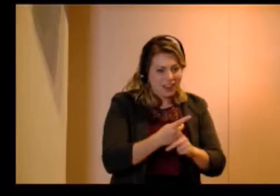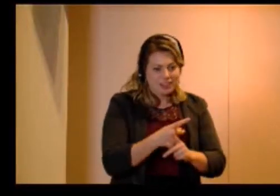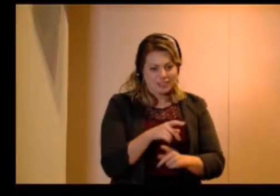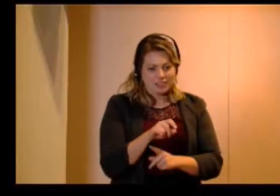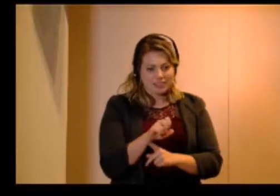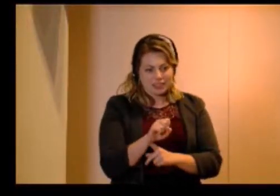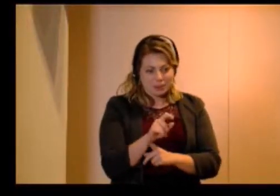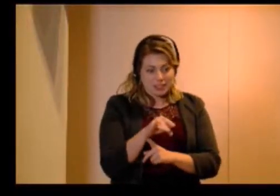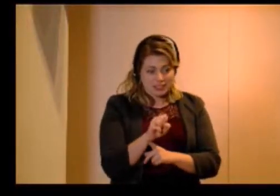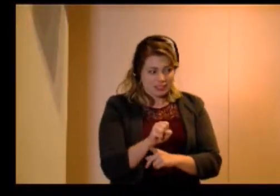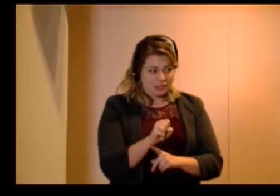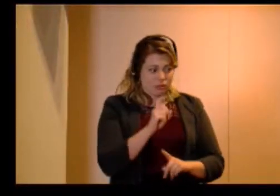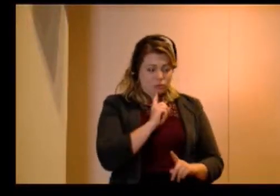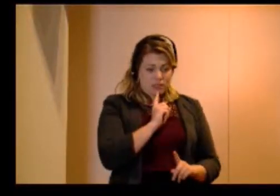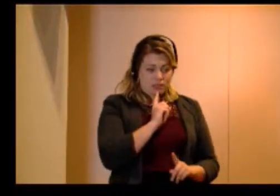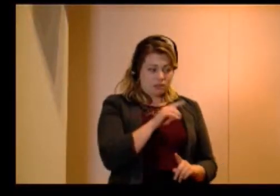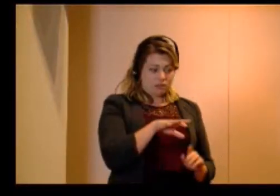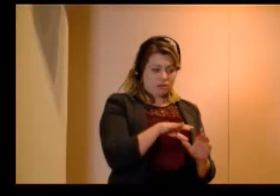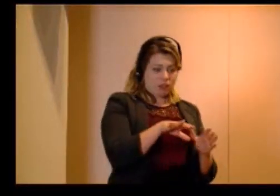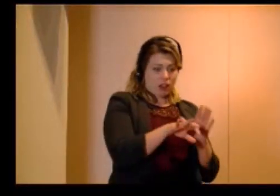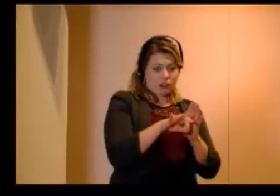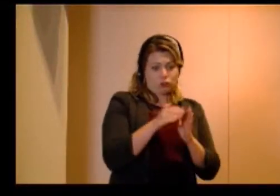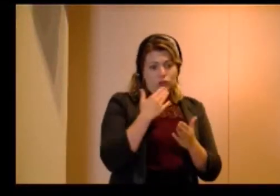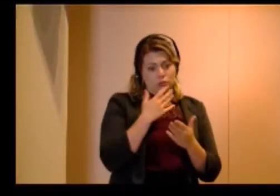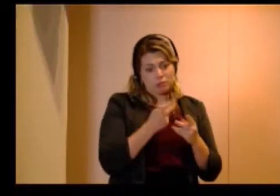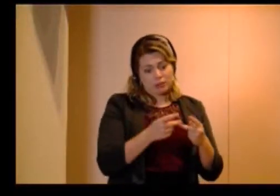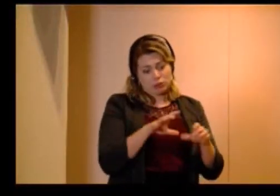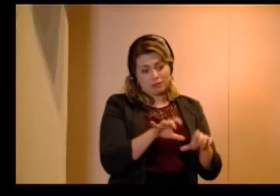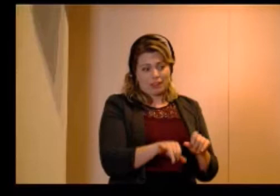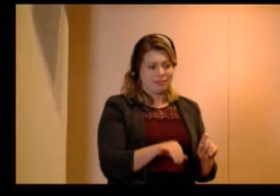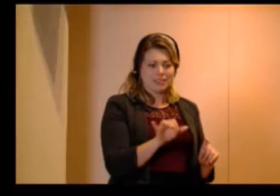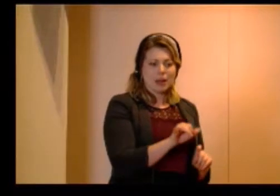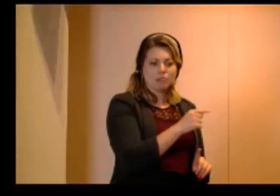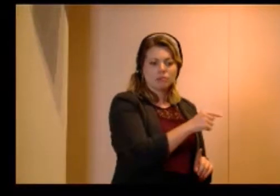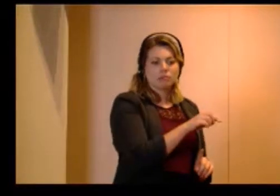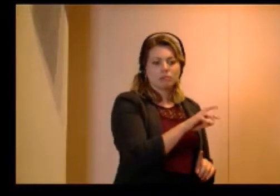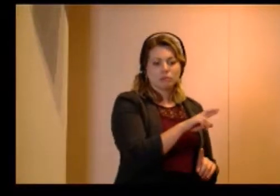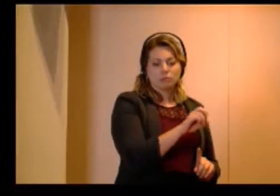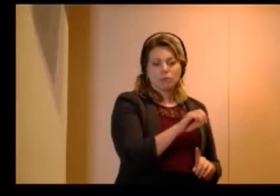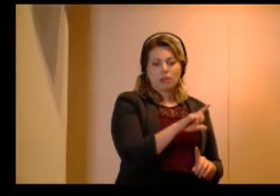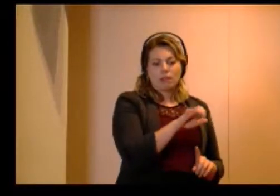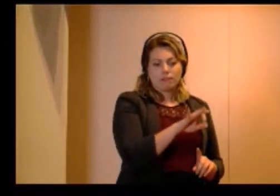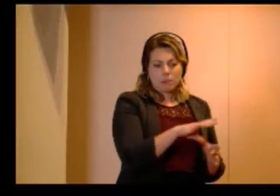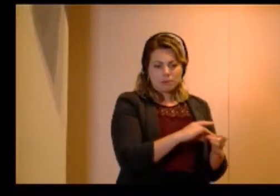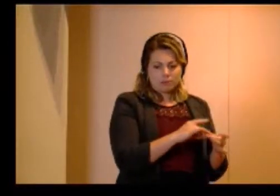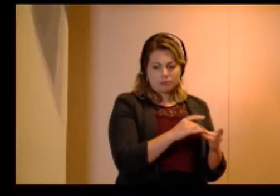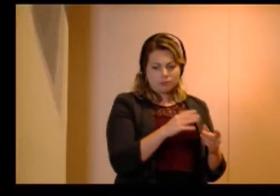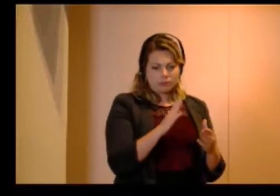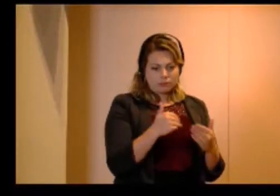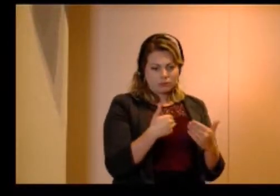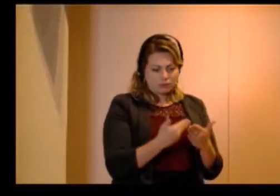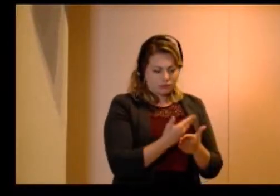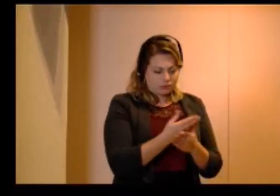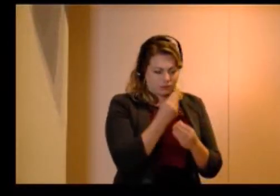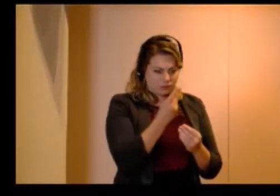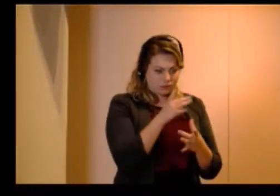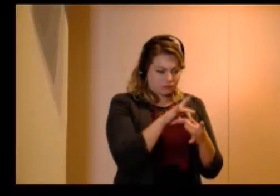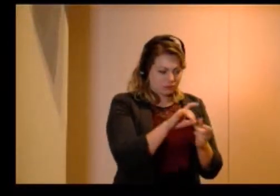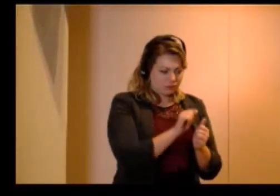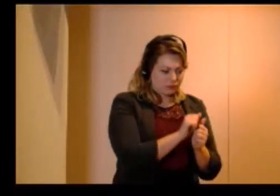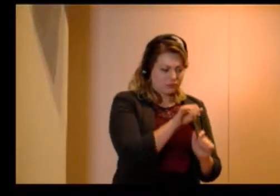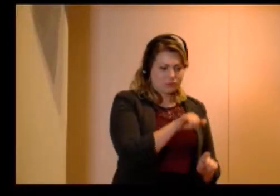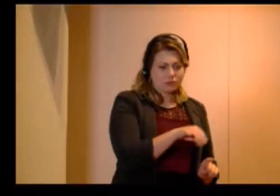great place to do that because, as Rolf mentioned, there'll be something new found that this organism does this cool